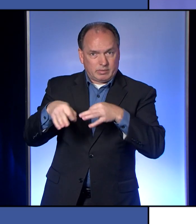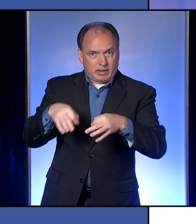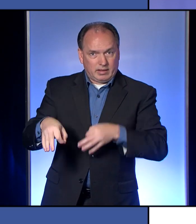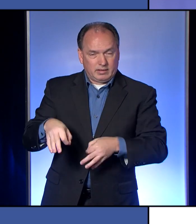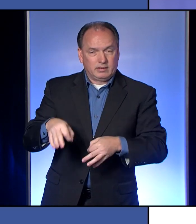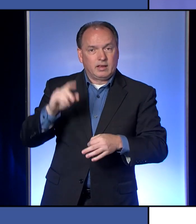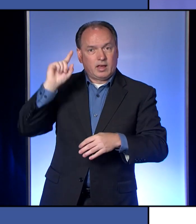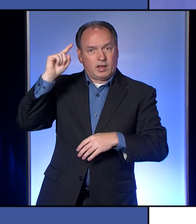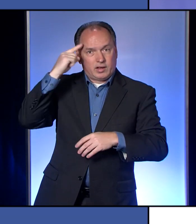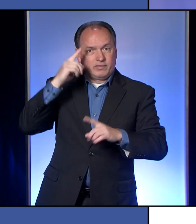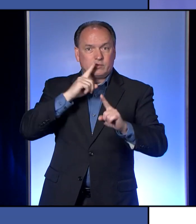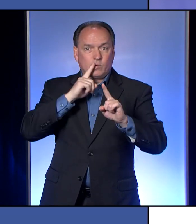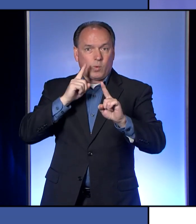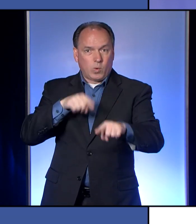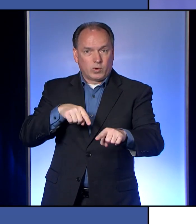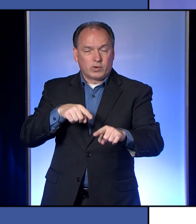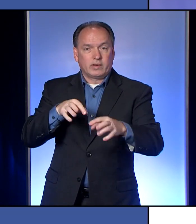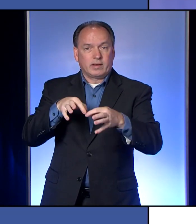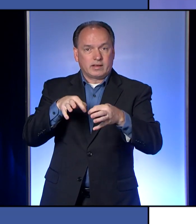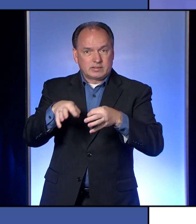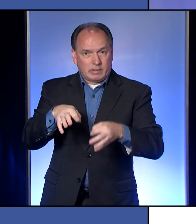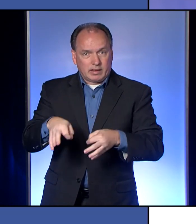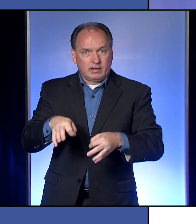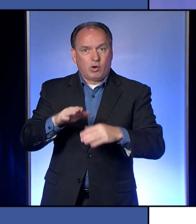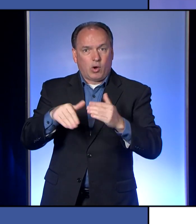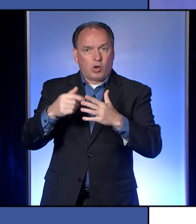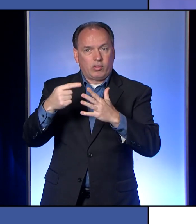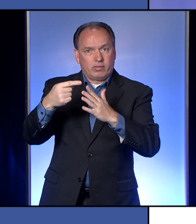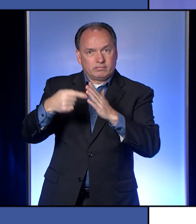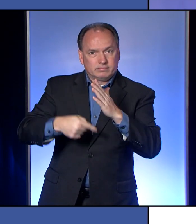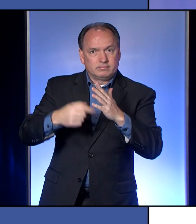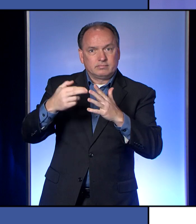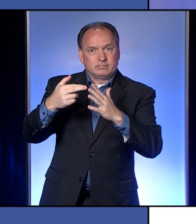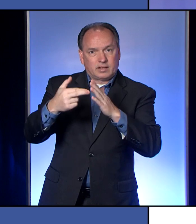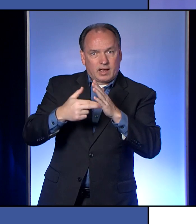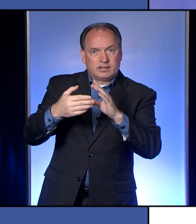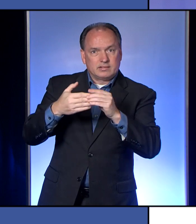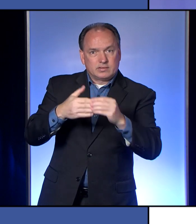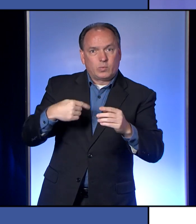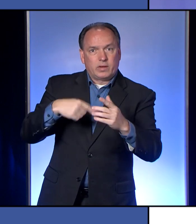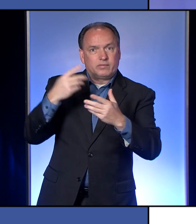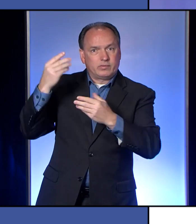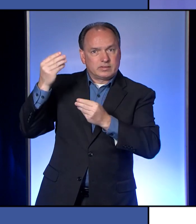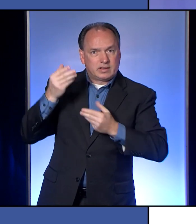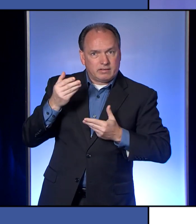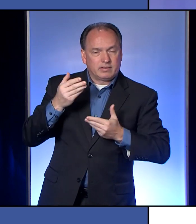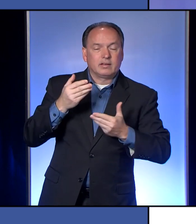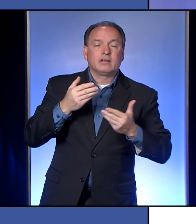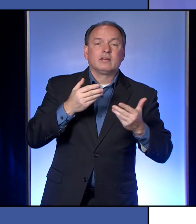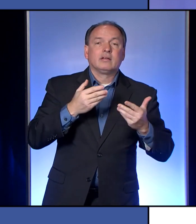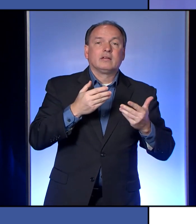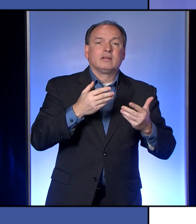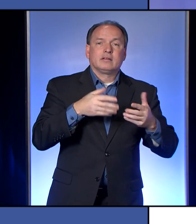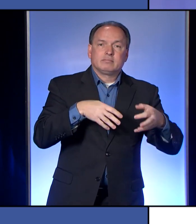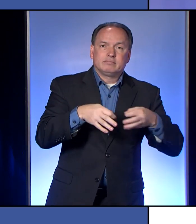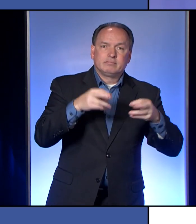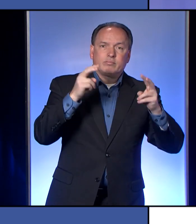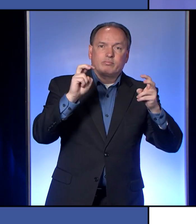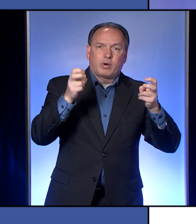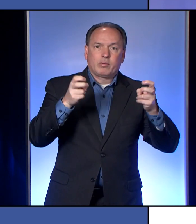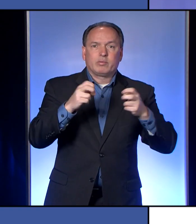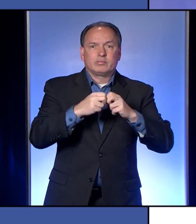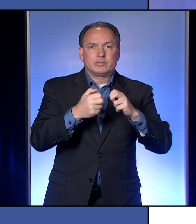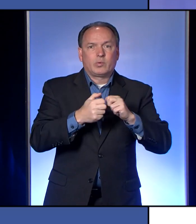the governor's order, explaining all of the guidance that we have received, explaining the issues around the